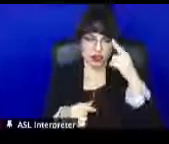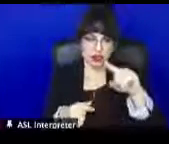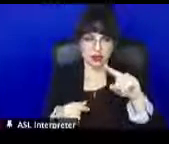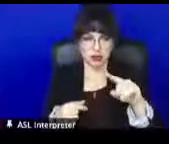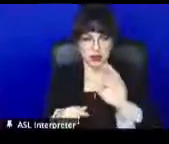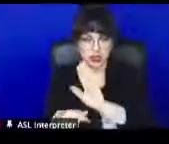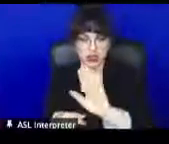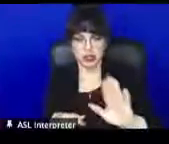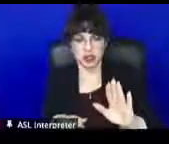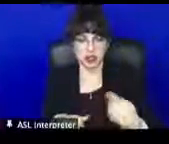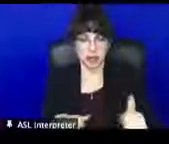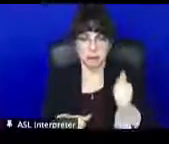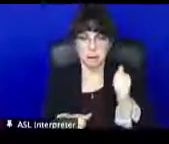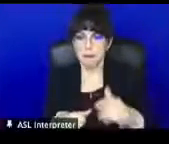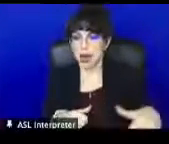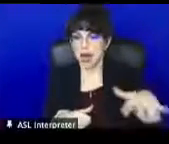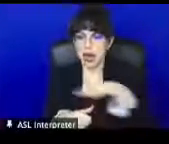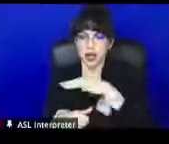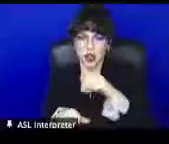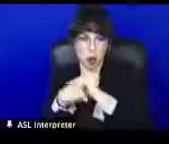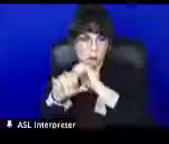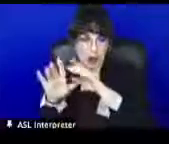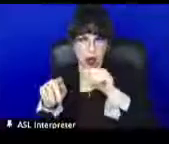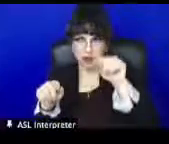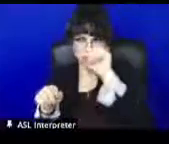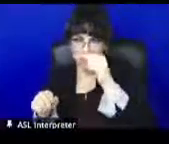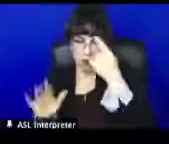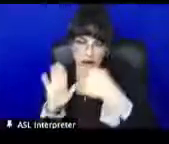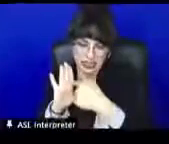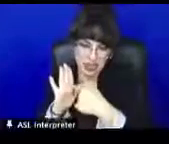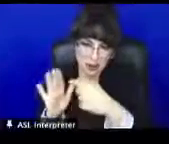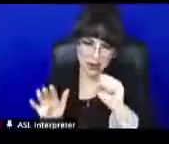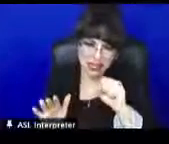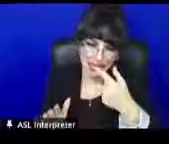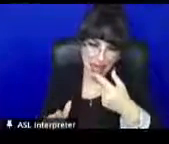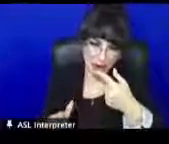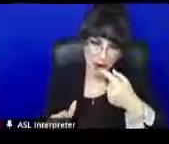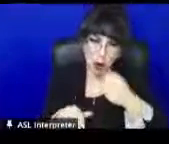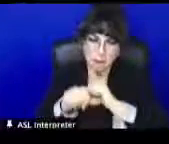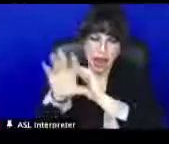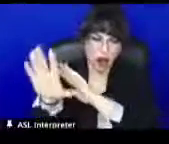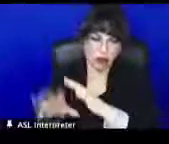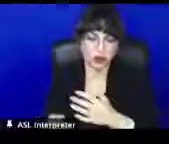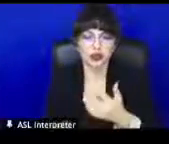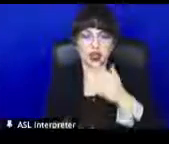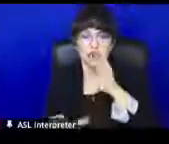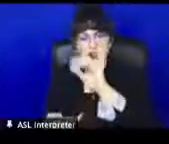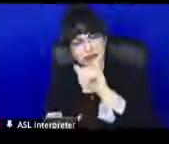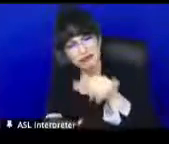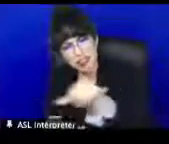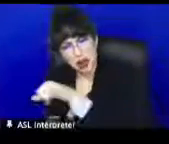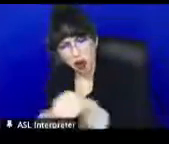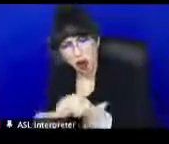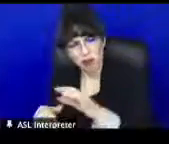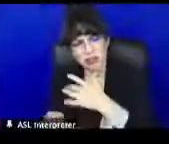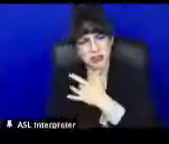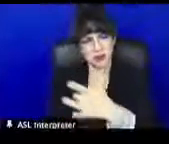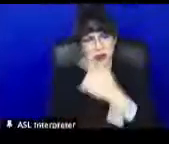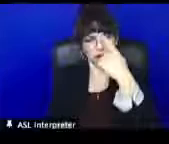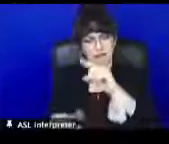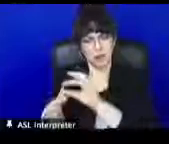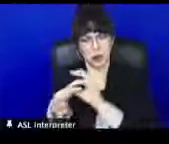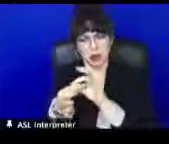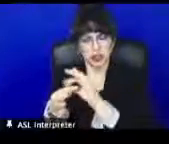yard mountain range, the San Gabriel Mountains, and on the traits they have in common with each other in relationship to the mountains.